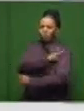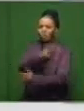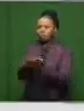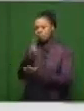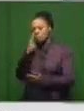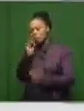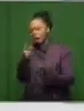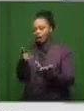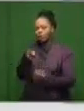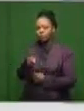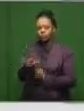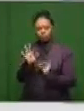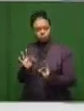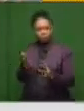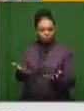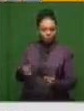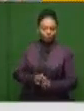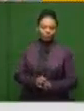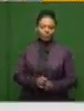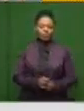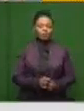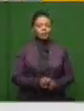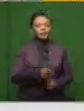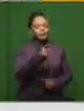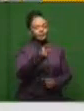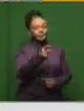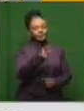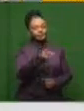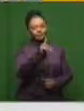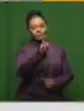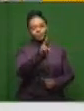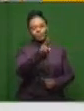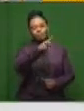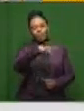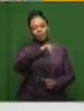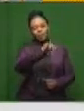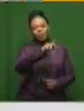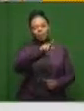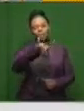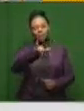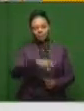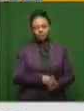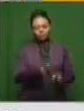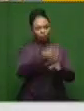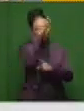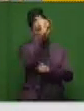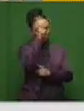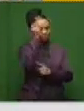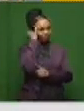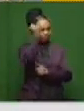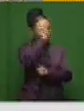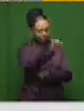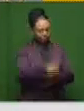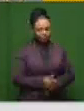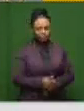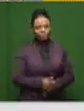virus. Yeah and perhaps Dr. Pillay as you weigh in on that you know also bringing in the government perspective and where the thinking is at